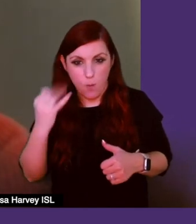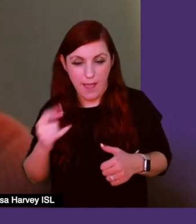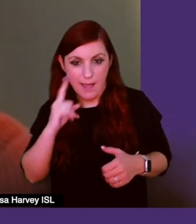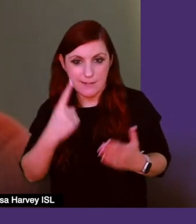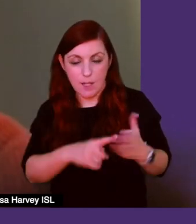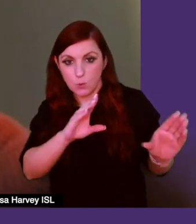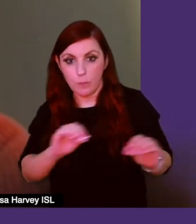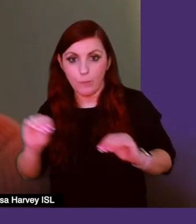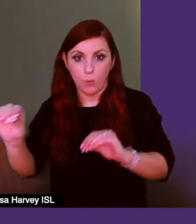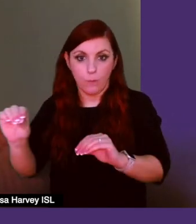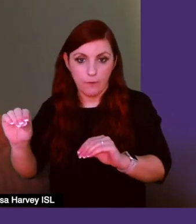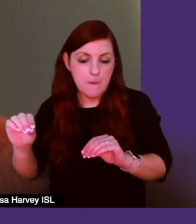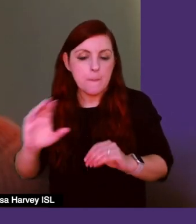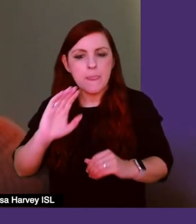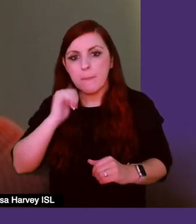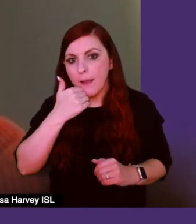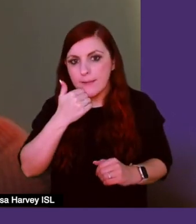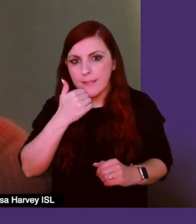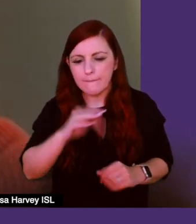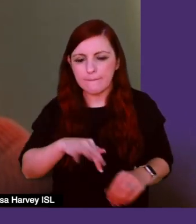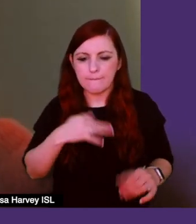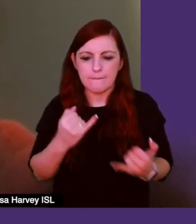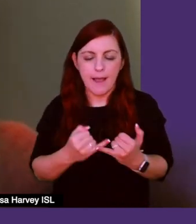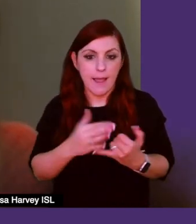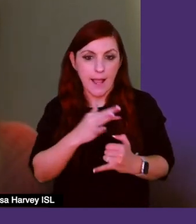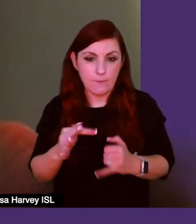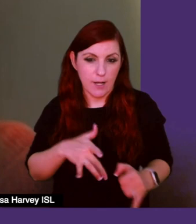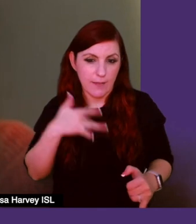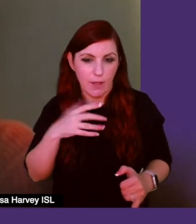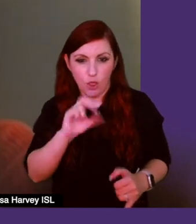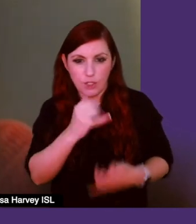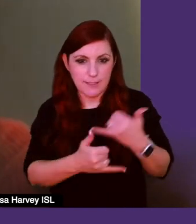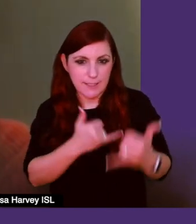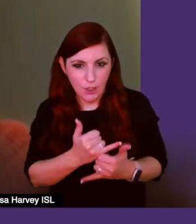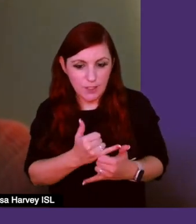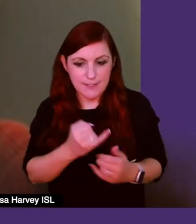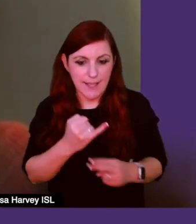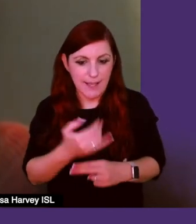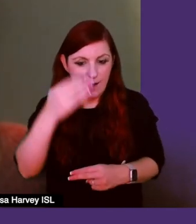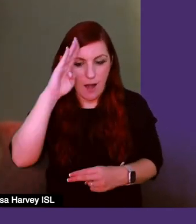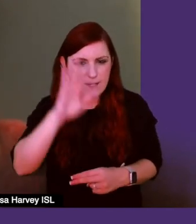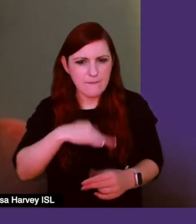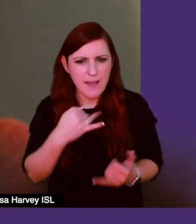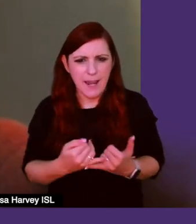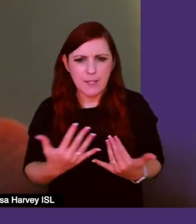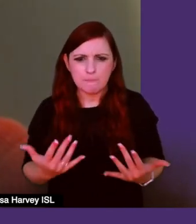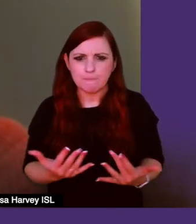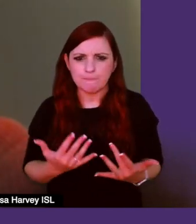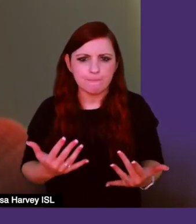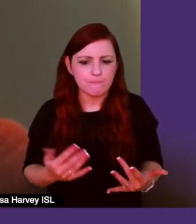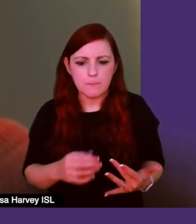decided to emigrate was because I felt after living for, you know, 30 years in Ireland,